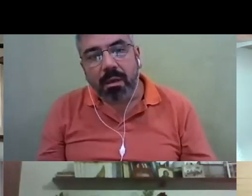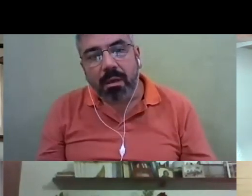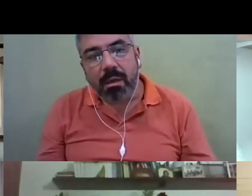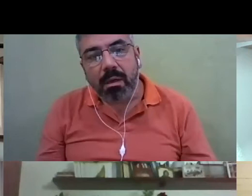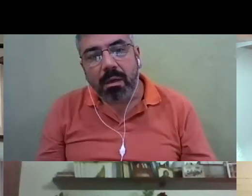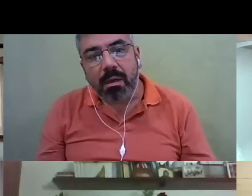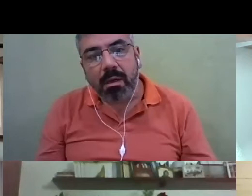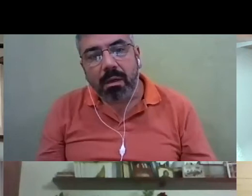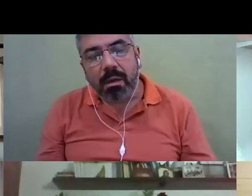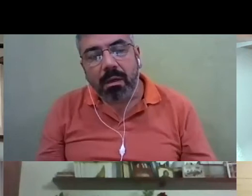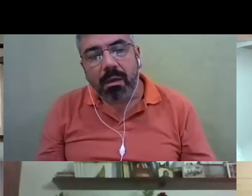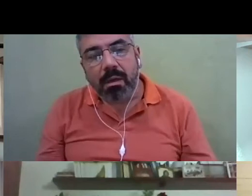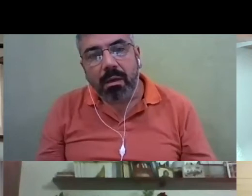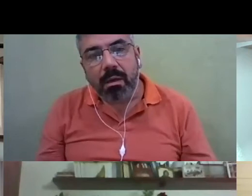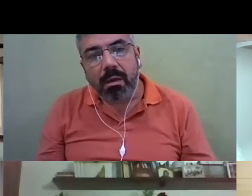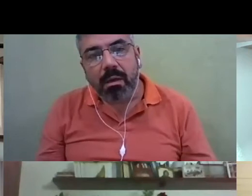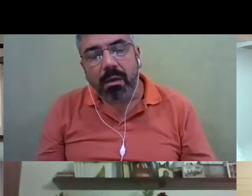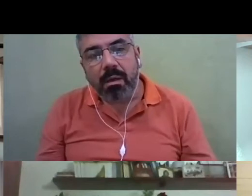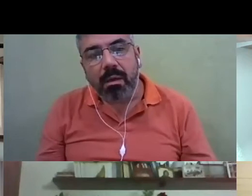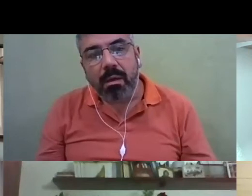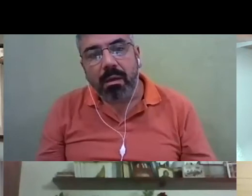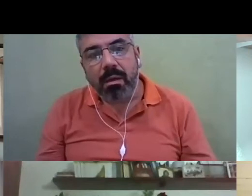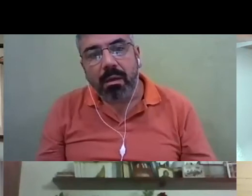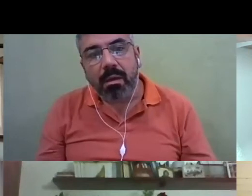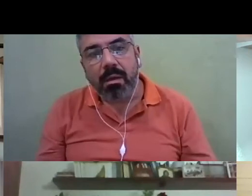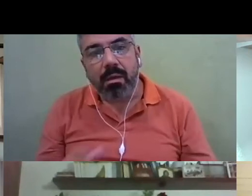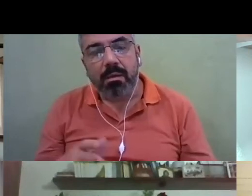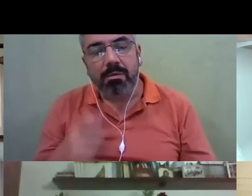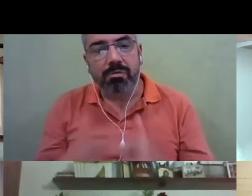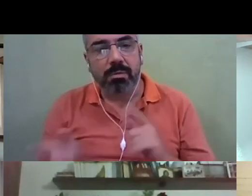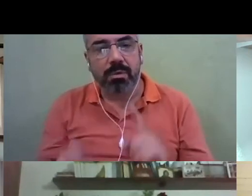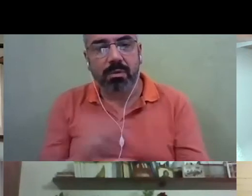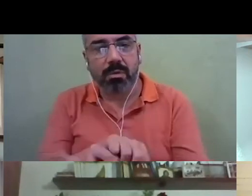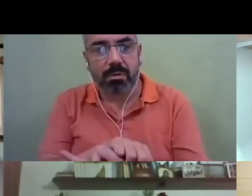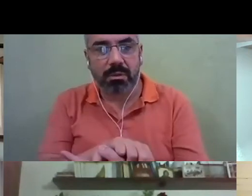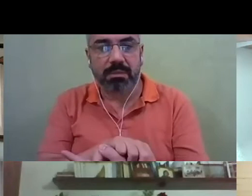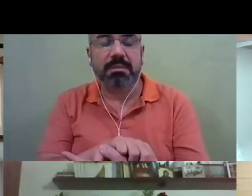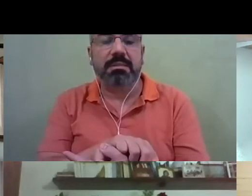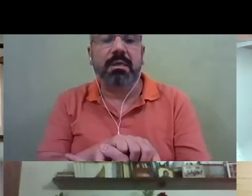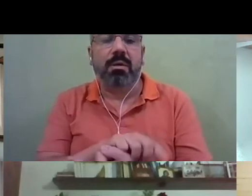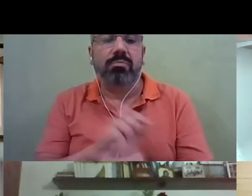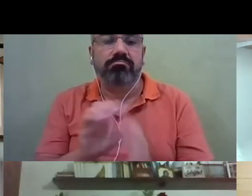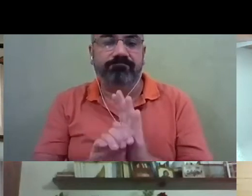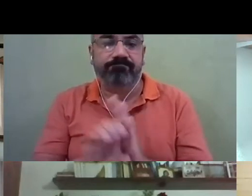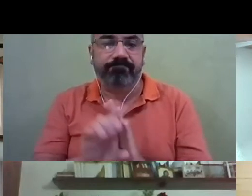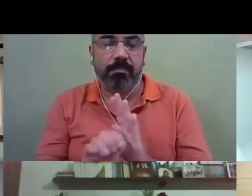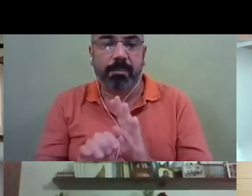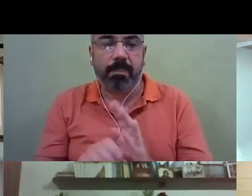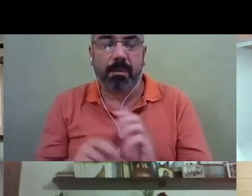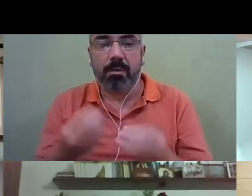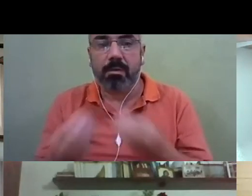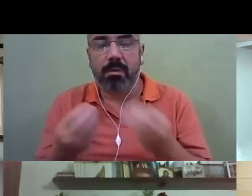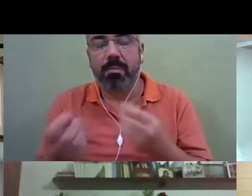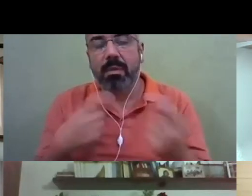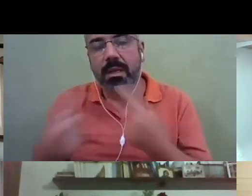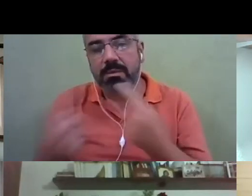the concept of contradictions. And I was wondering if you could say a little bit more about how you see the relationship